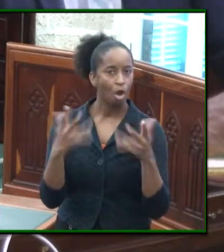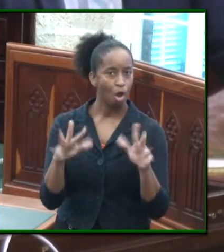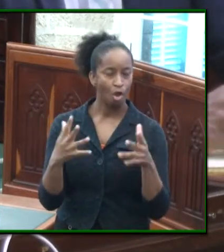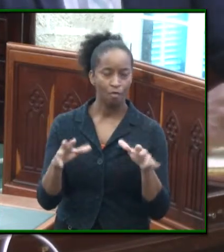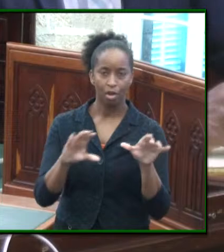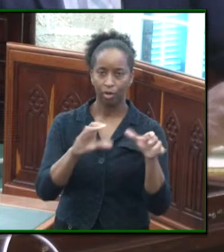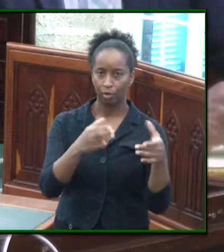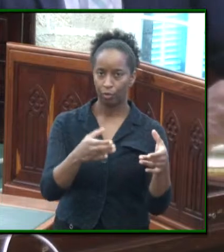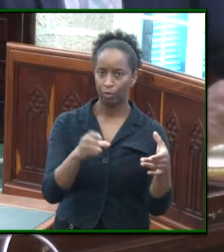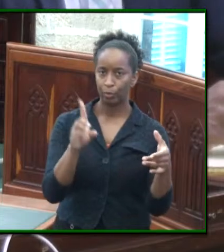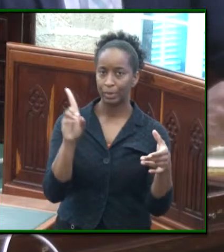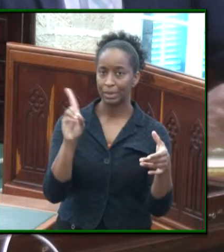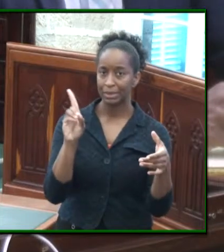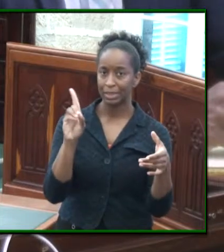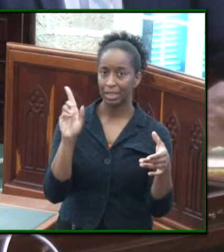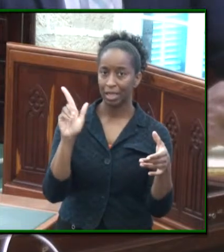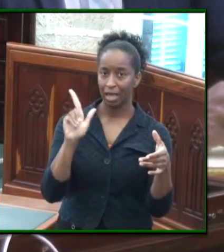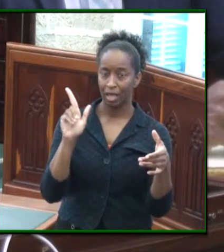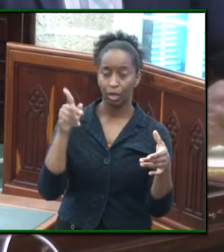had no seat in Parliament.